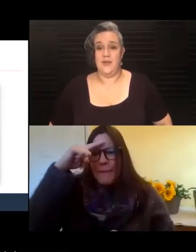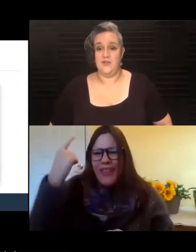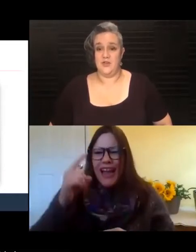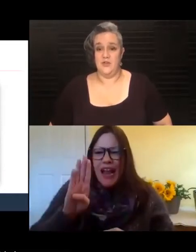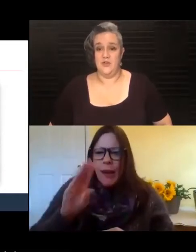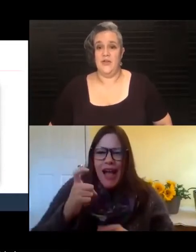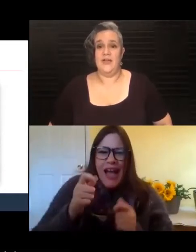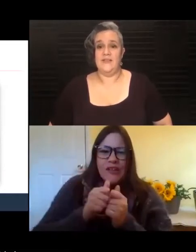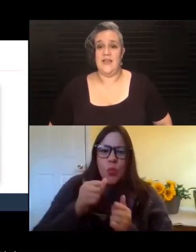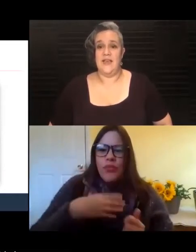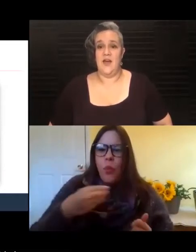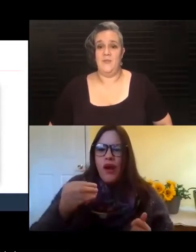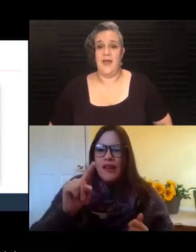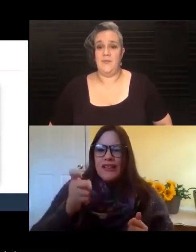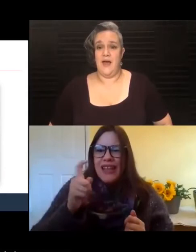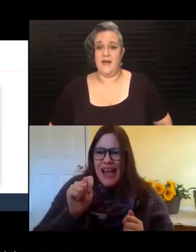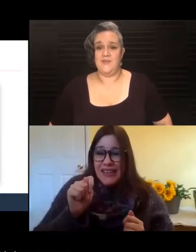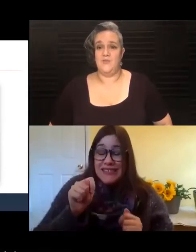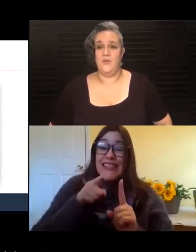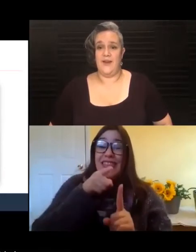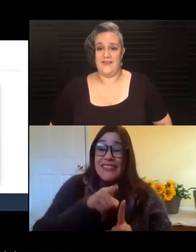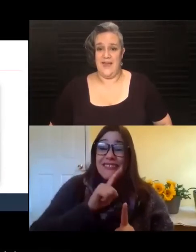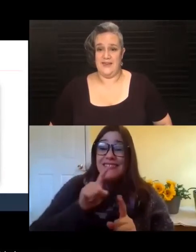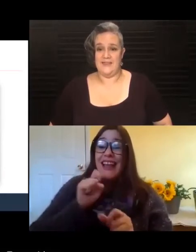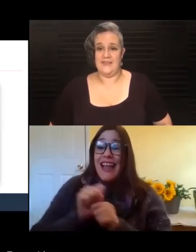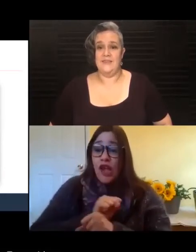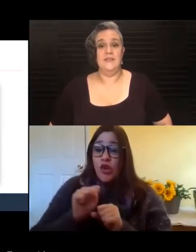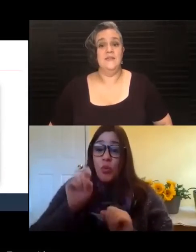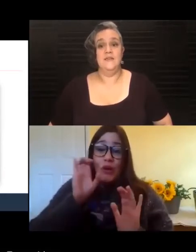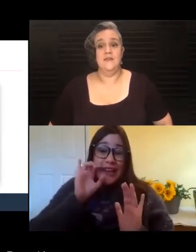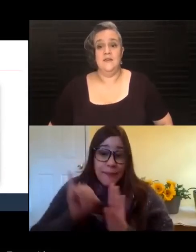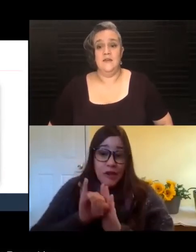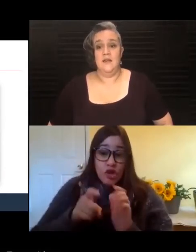see a picture. It's a black box with white text.